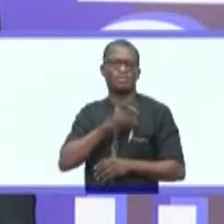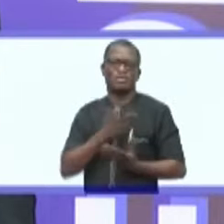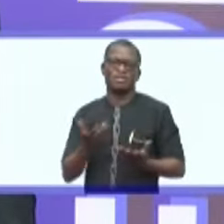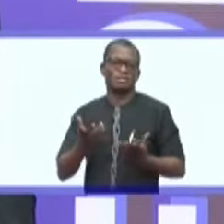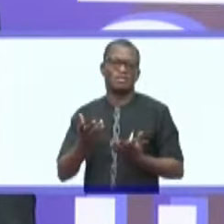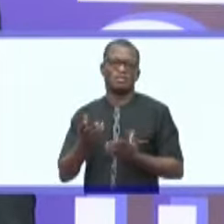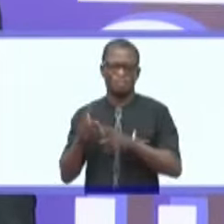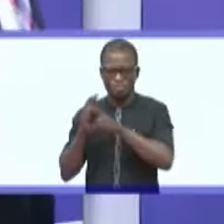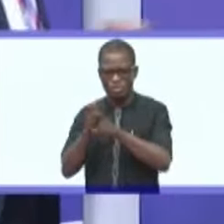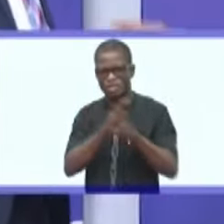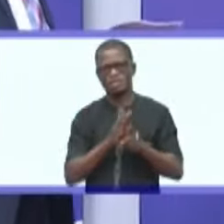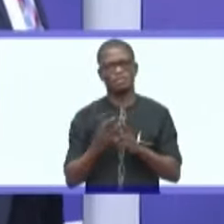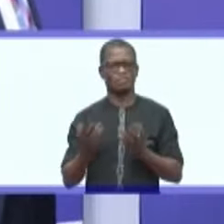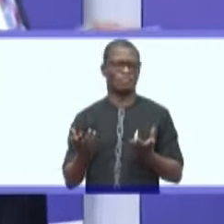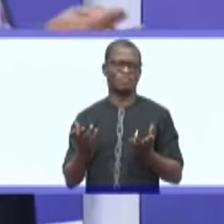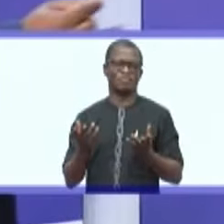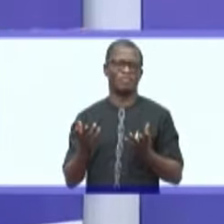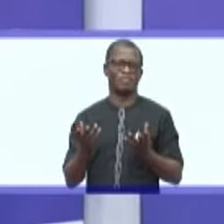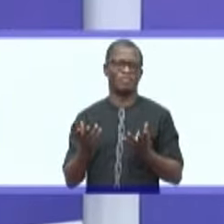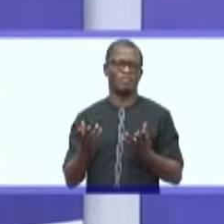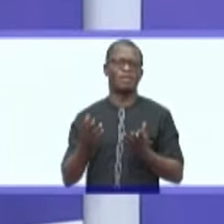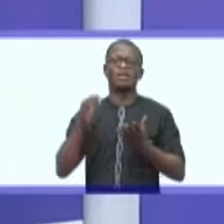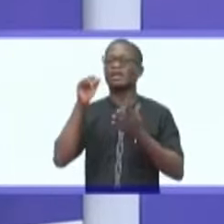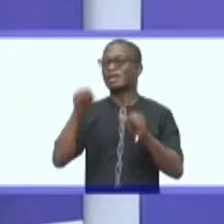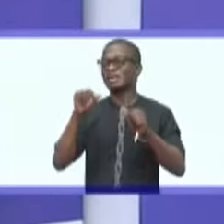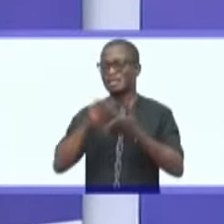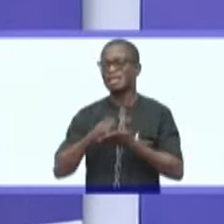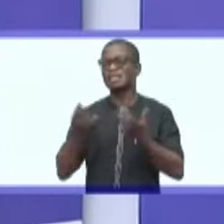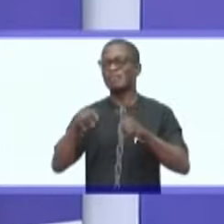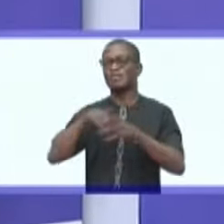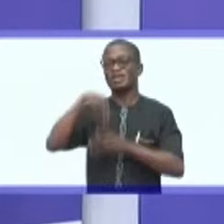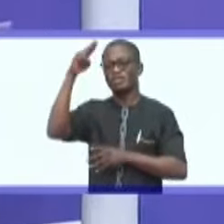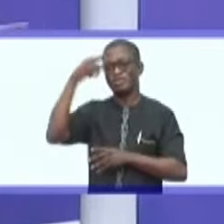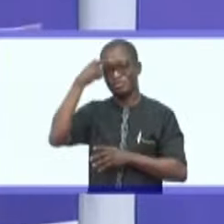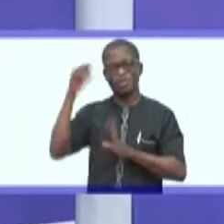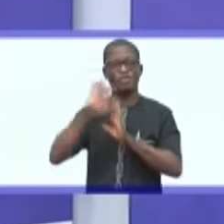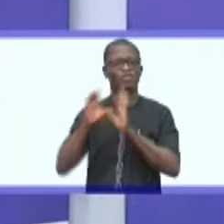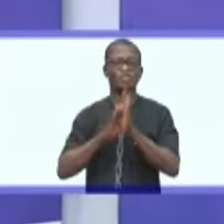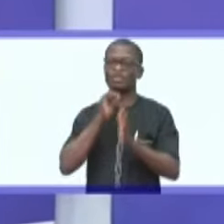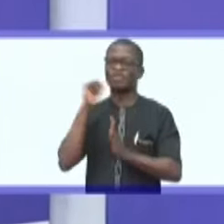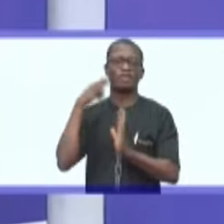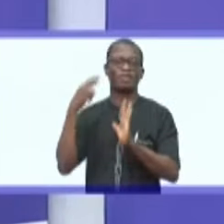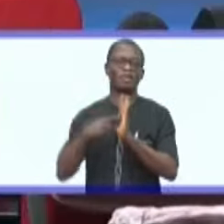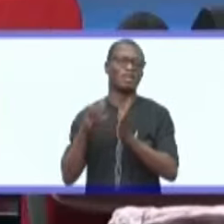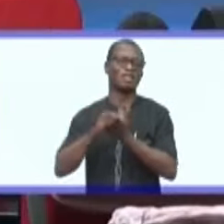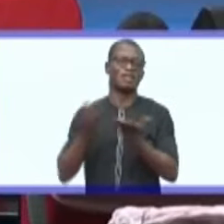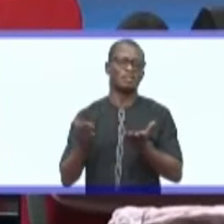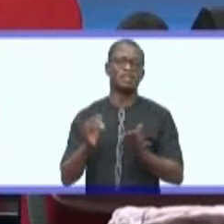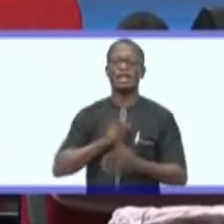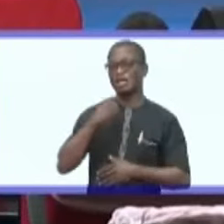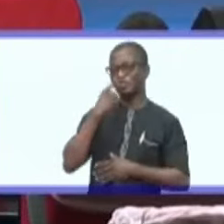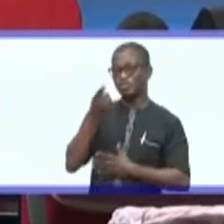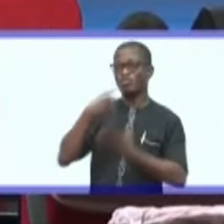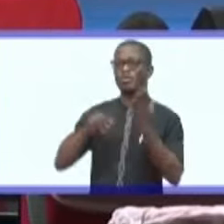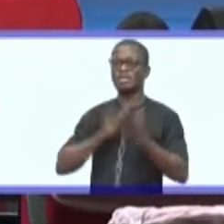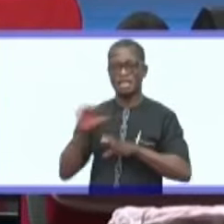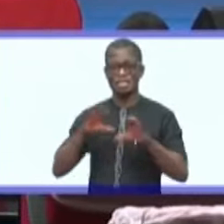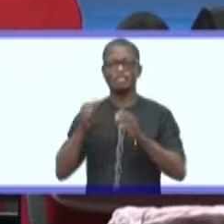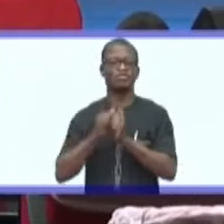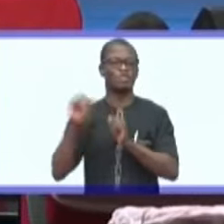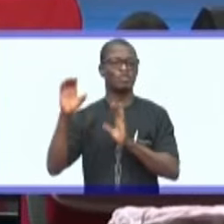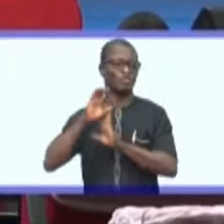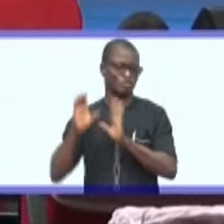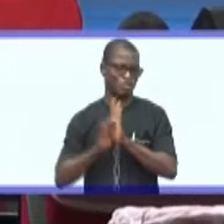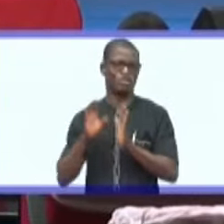enshrined in the law. The Constitution does not recognize that. How would you achieve that? I just told you what I did without the constitution. We have to